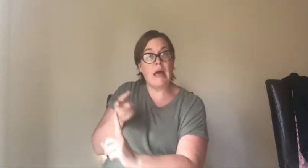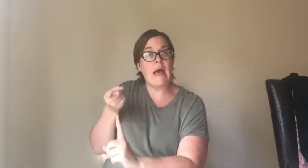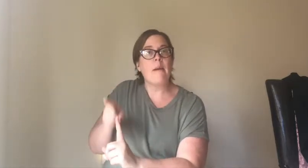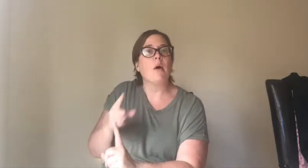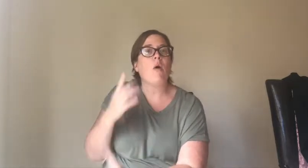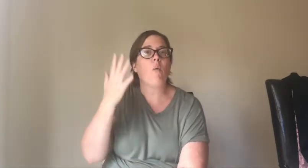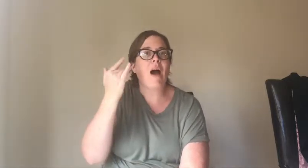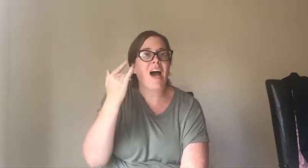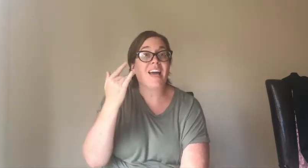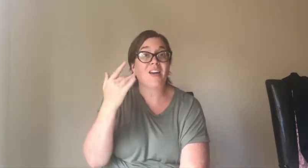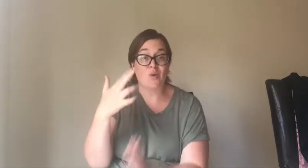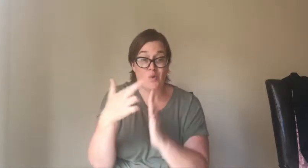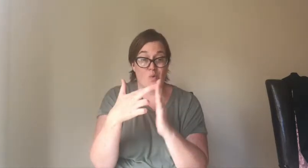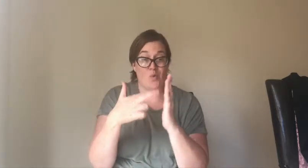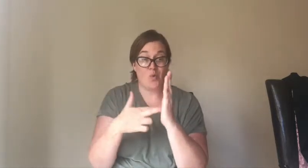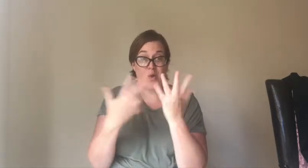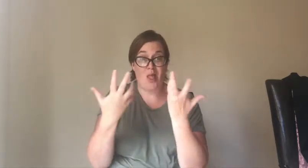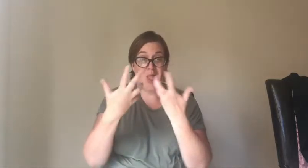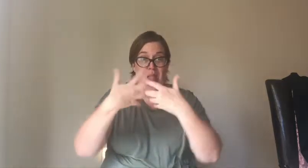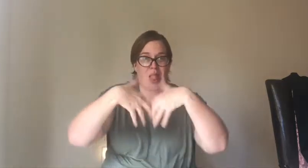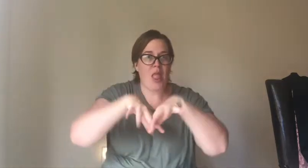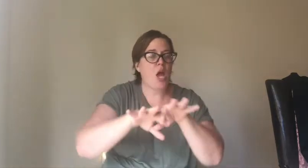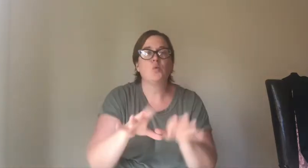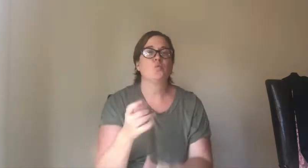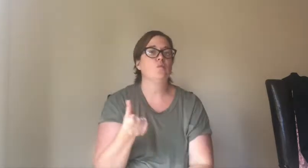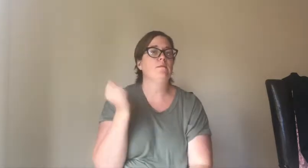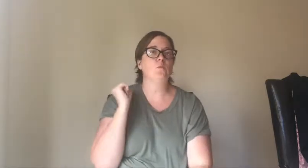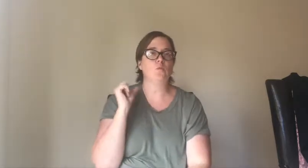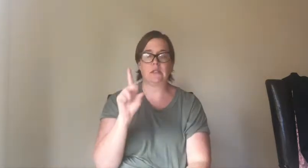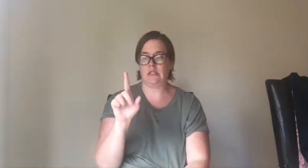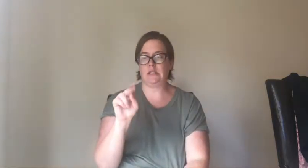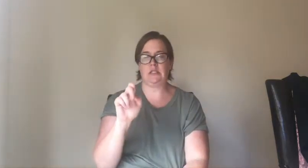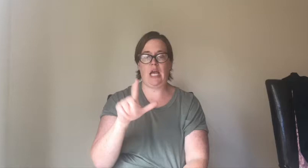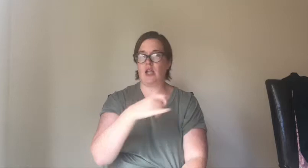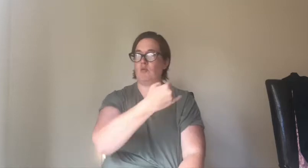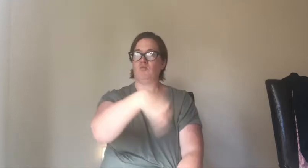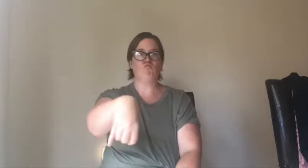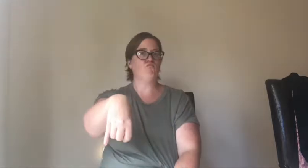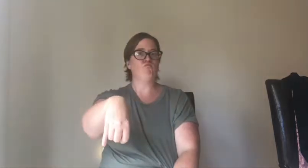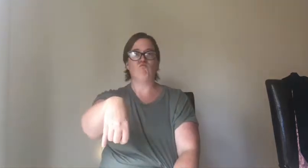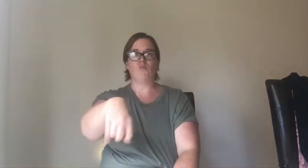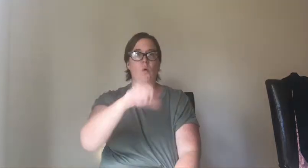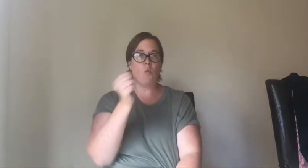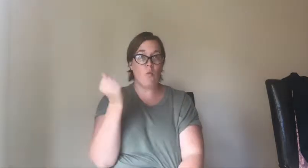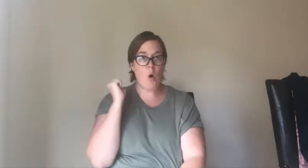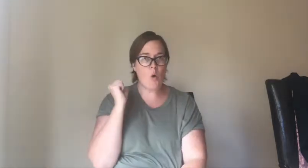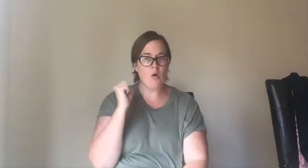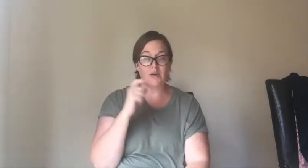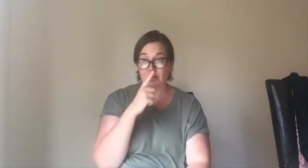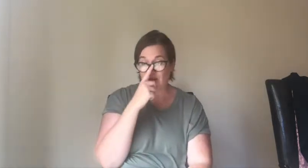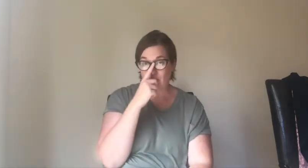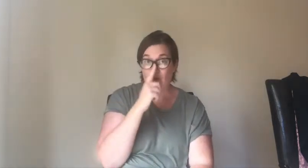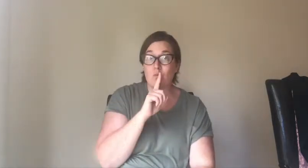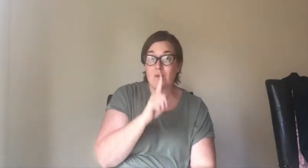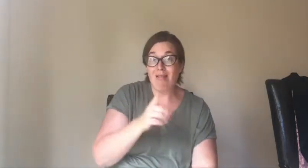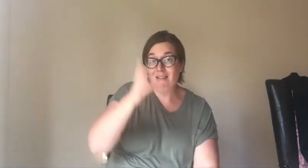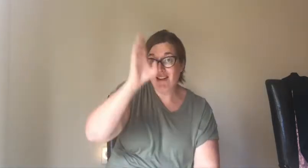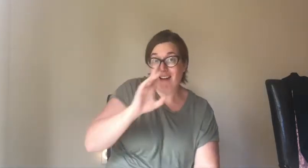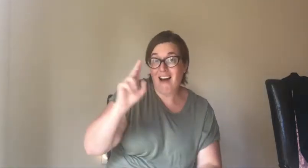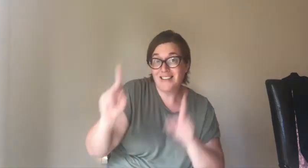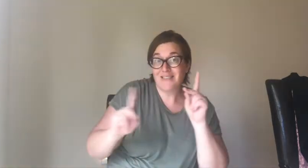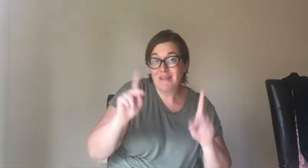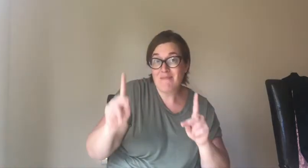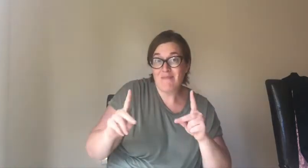them one of the boys, one of the girls. Like you would just fit in. So there was no distinguishment anymore, and you were just like everybody else.